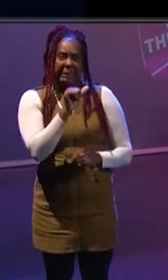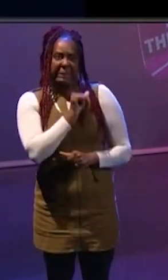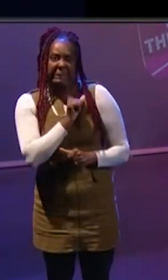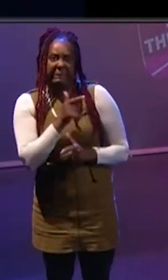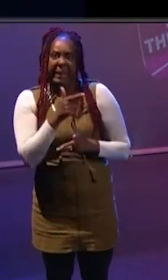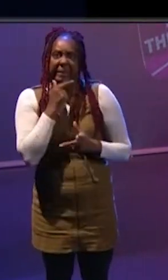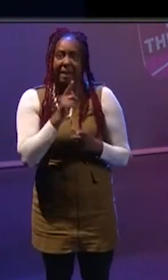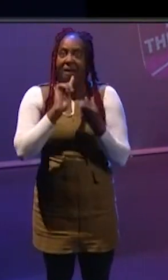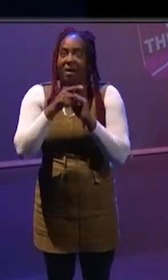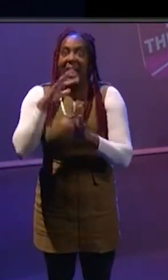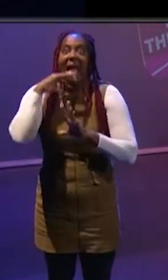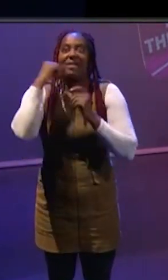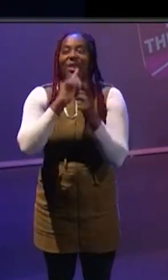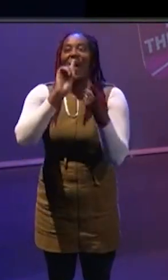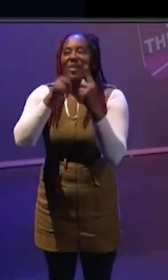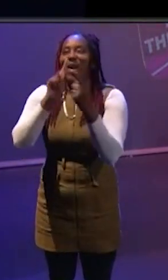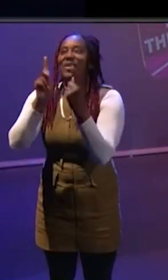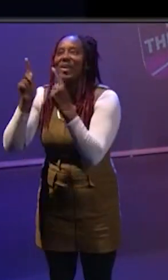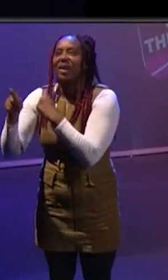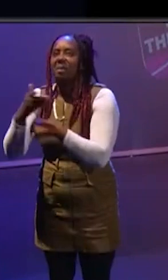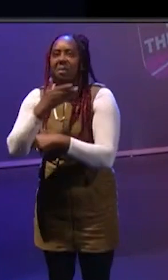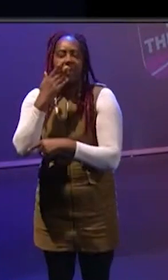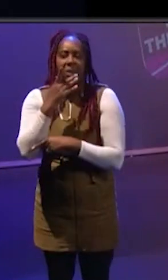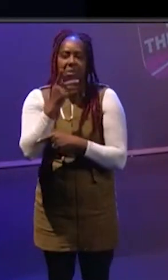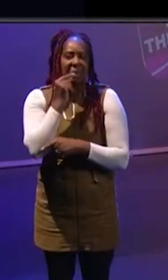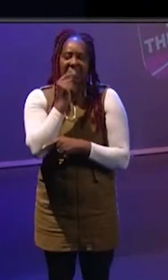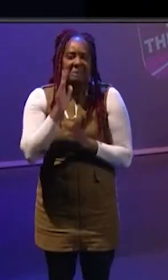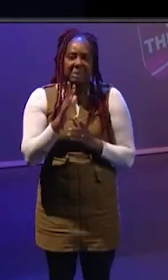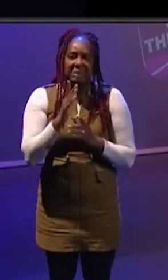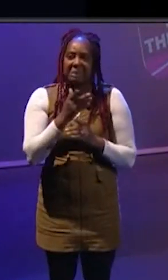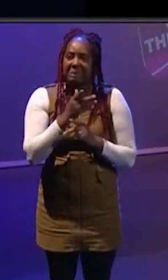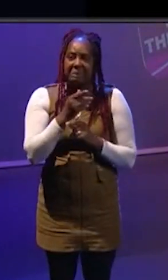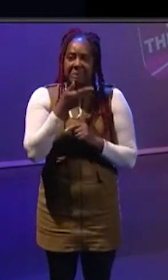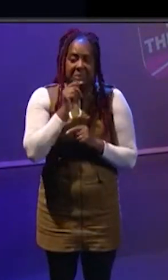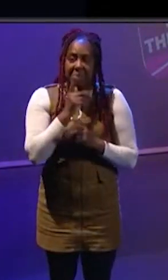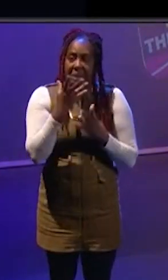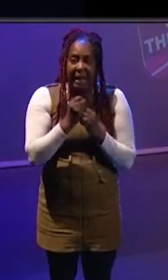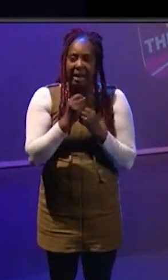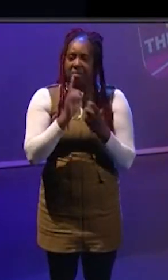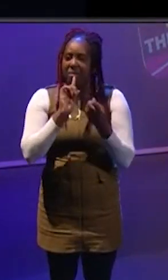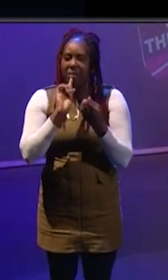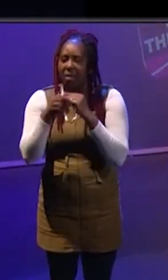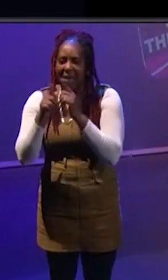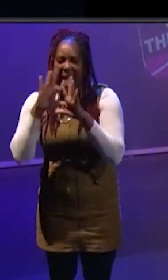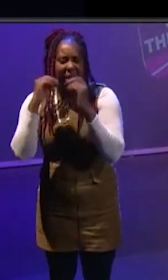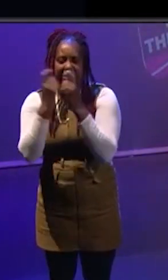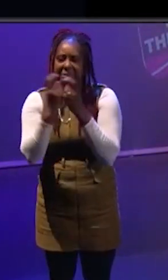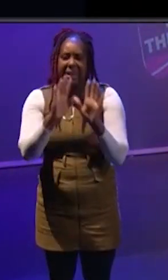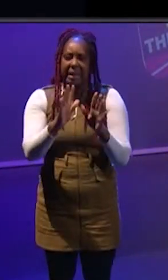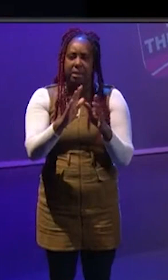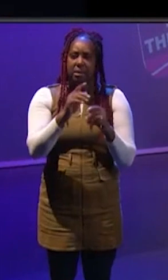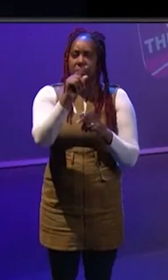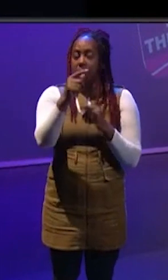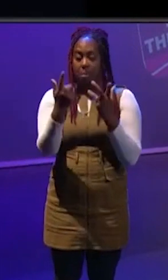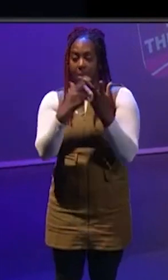the time to have the answers to everything. And how is that possible? Nobody has the answers to everything. And so you do need a... And you don't have many other